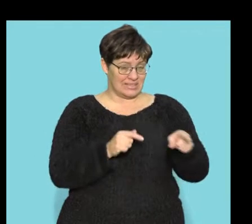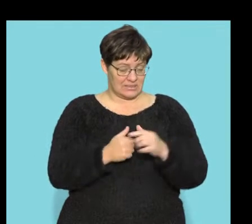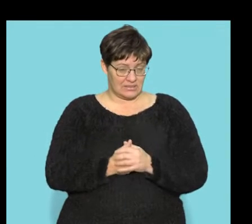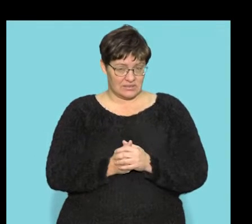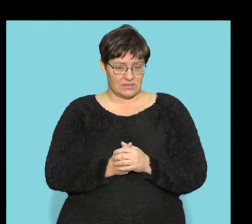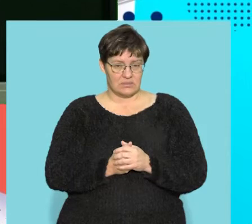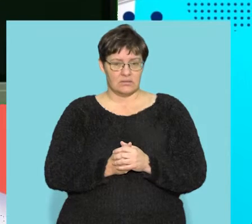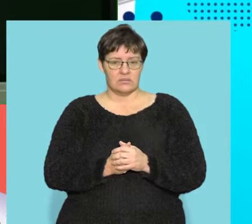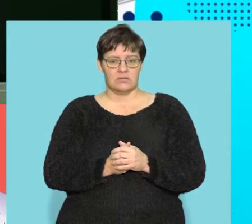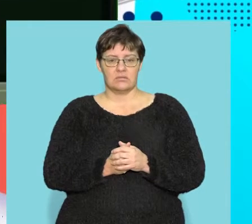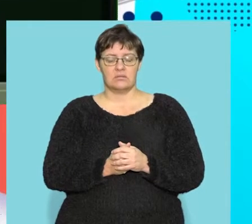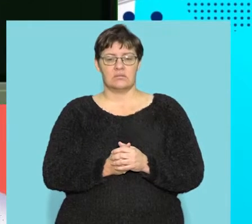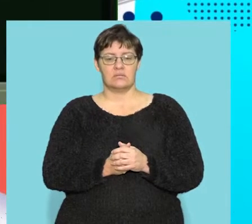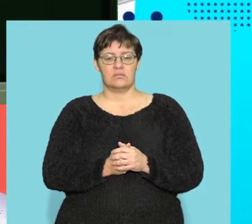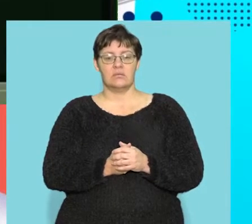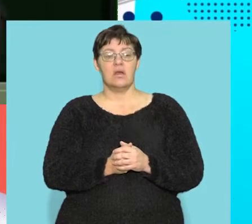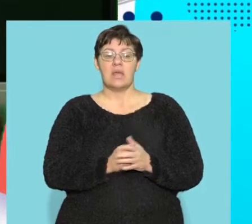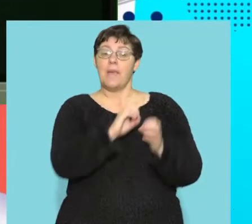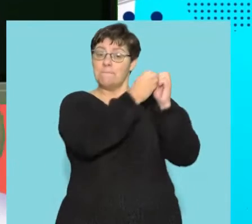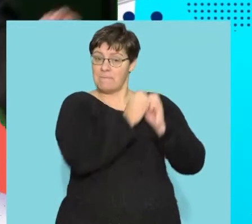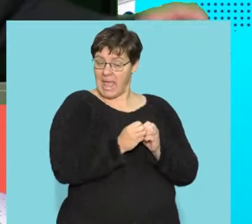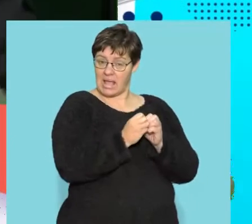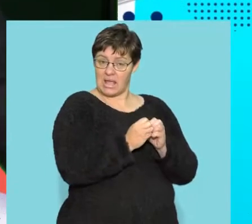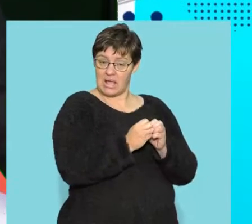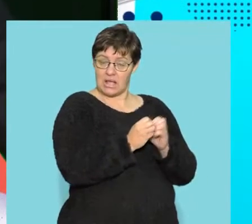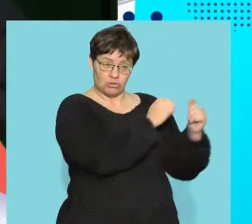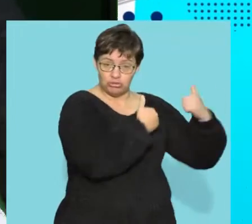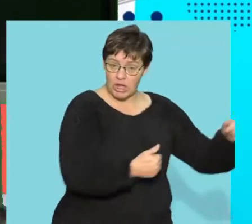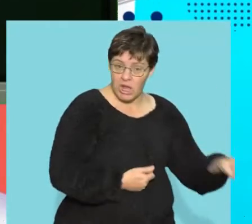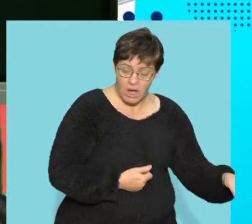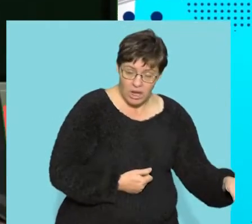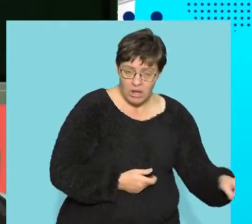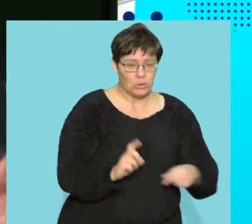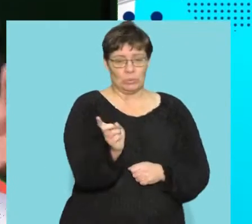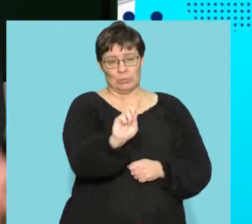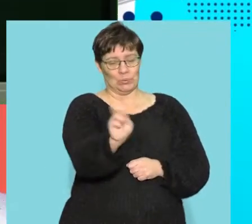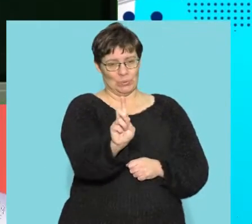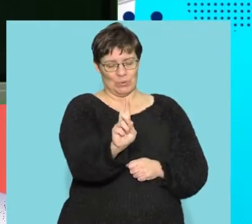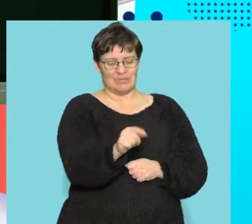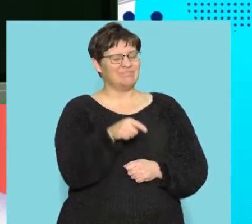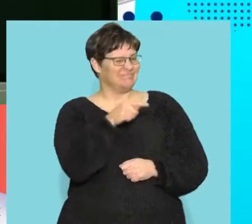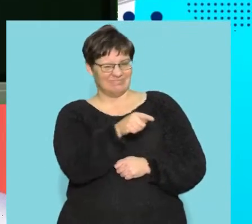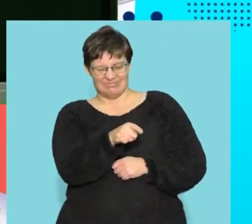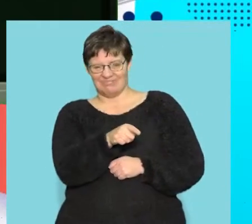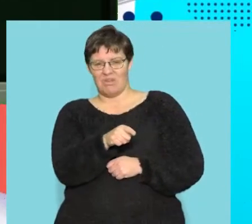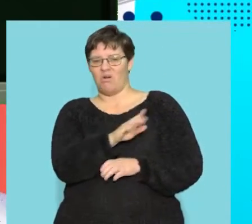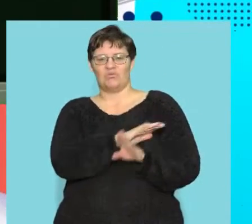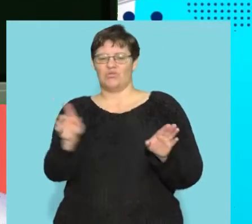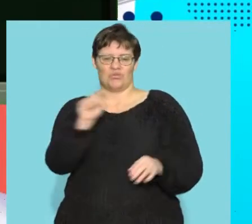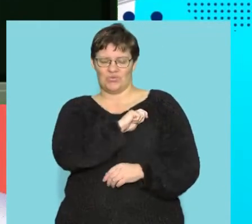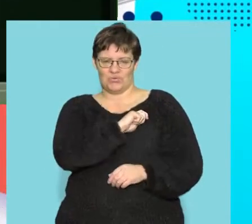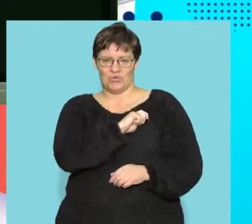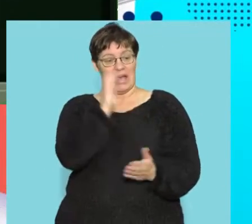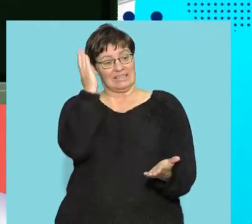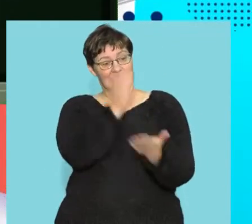That means they're not directly involved in the manufacturing process. Therefore, you can clearly see this is not